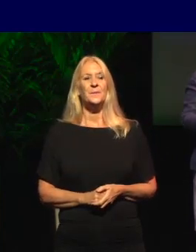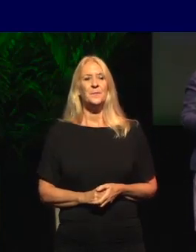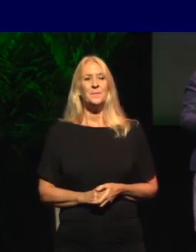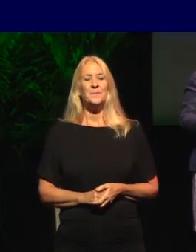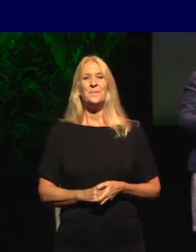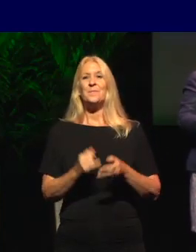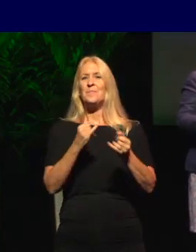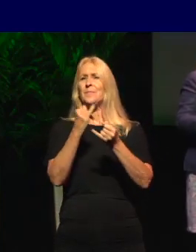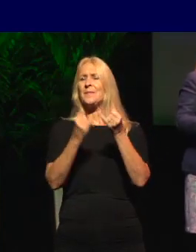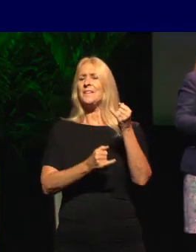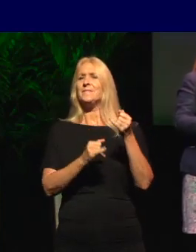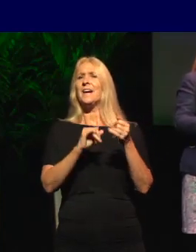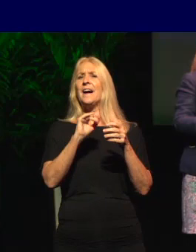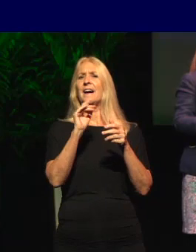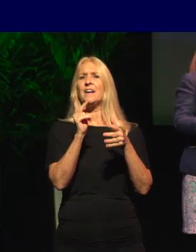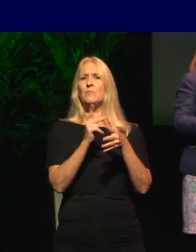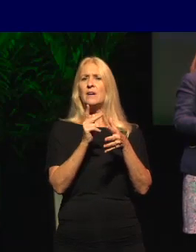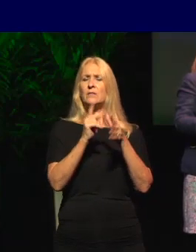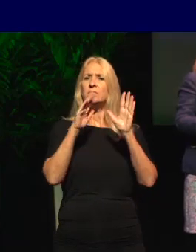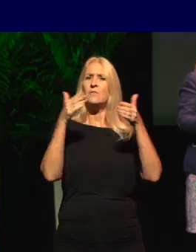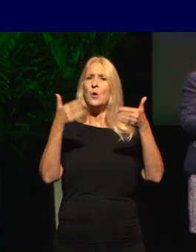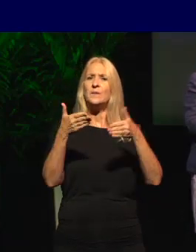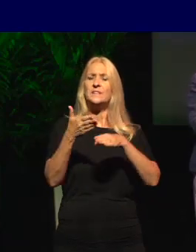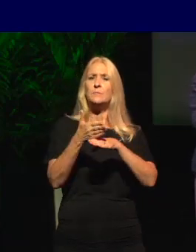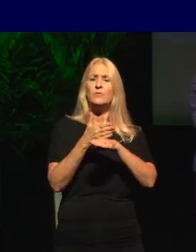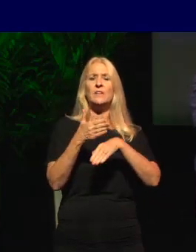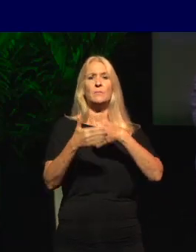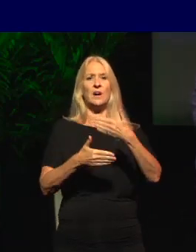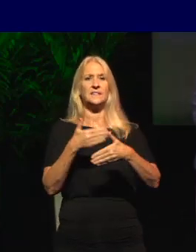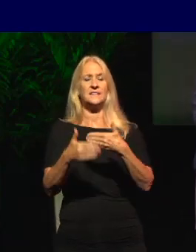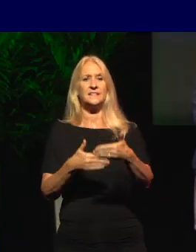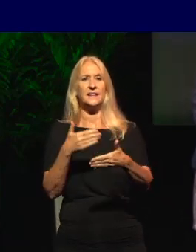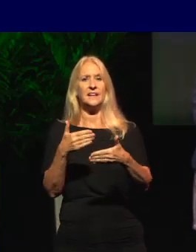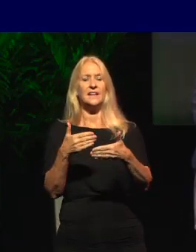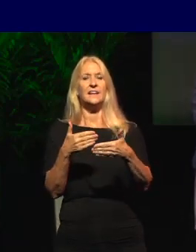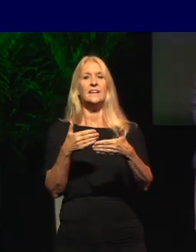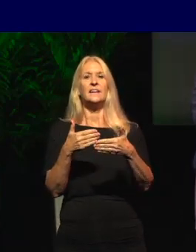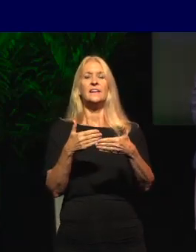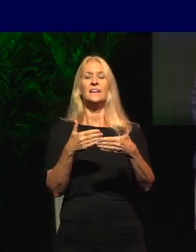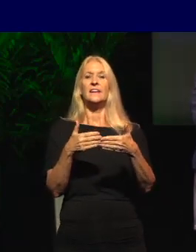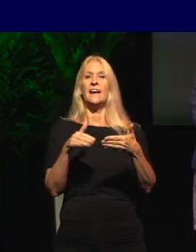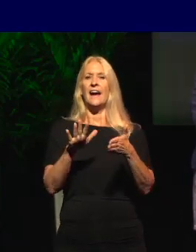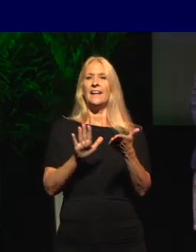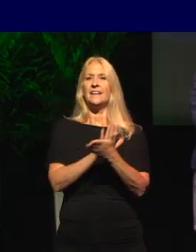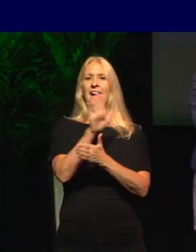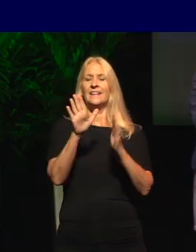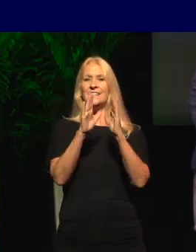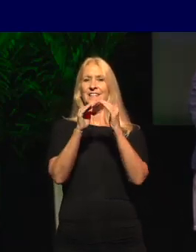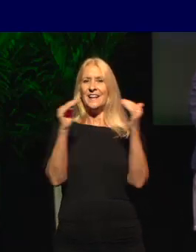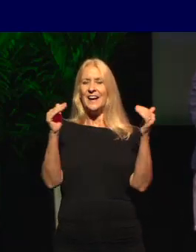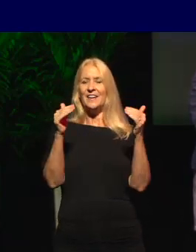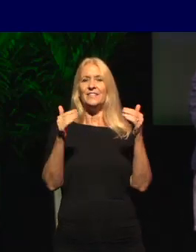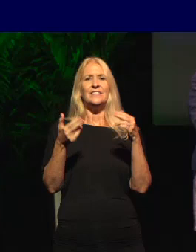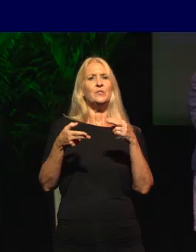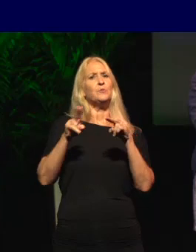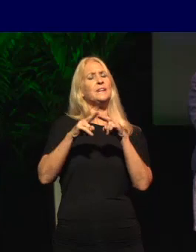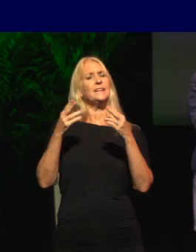Our final priority involves a focus on improving our processes, particularly at the college level, to increase